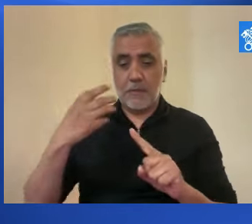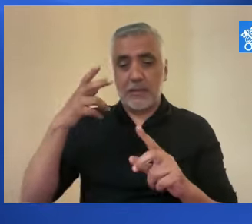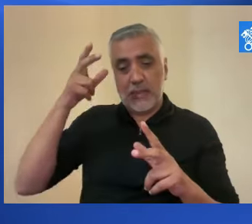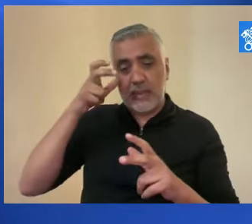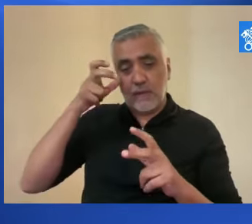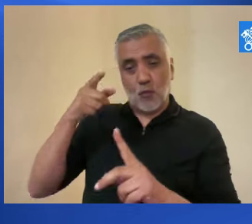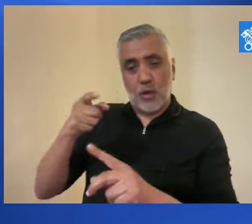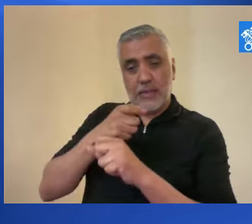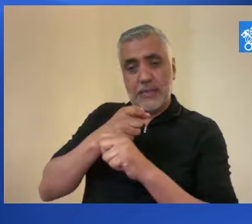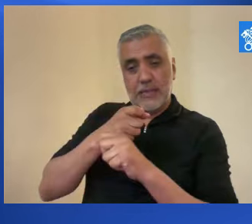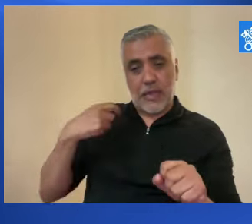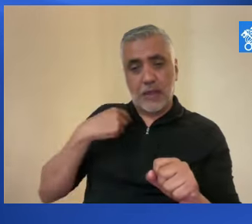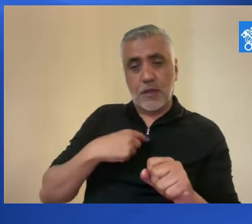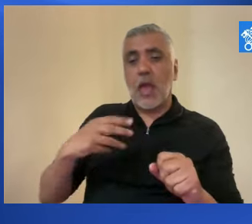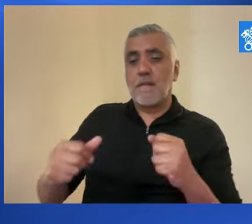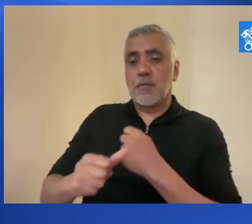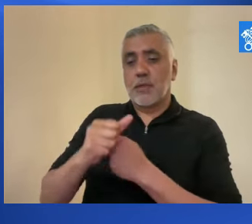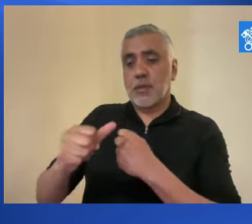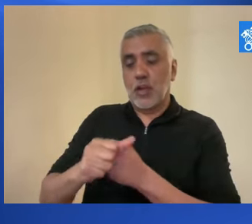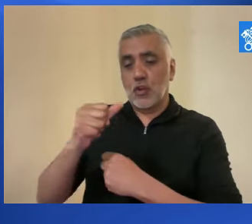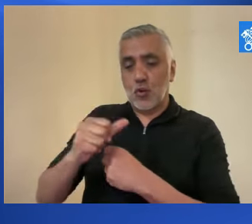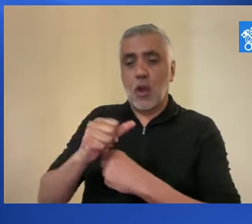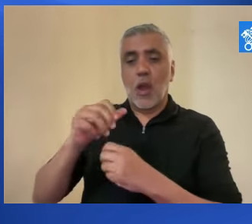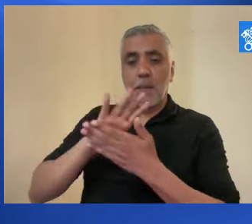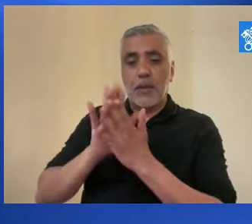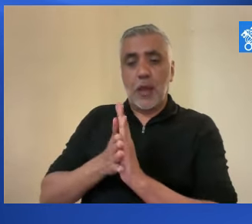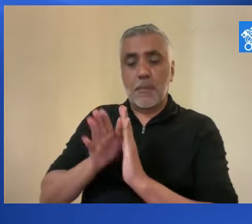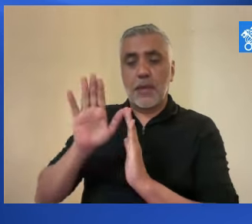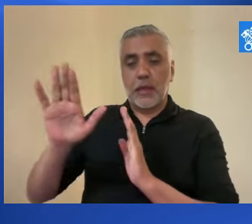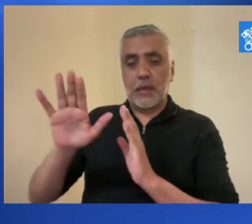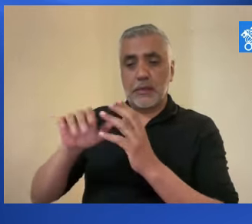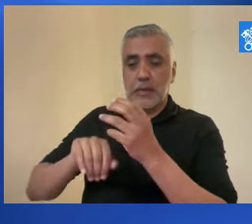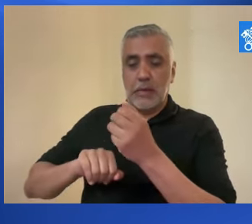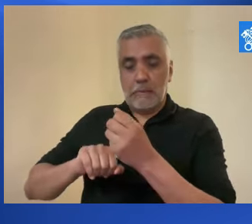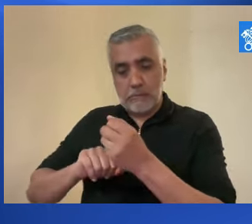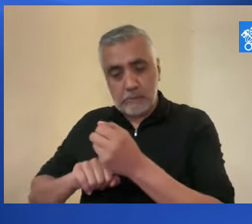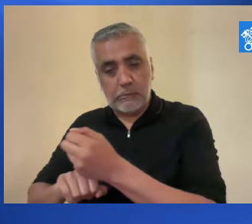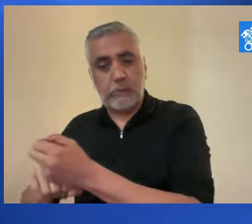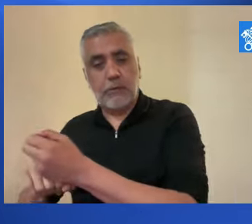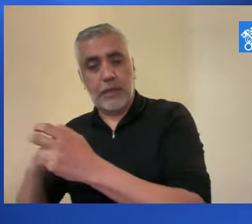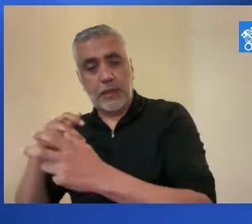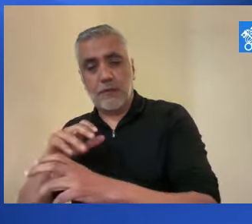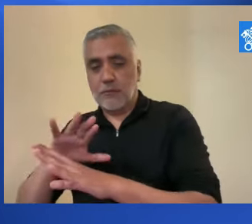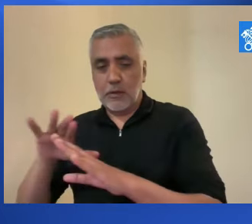accomplices. It is the source of peace in the world